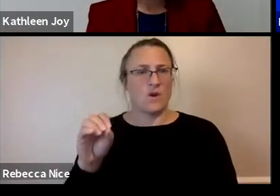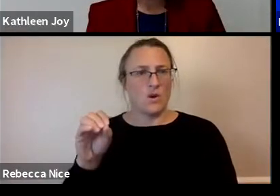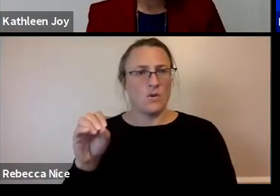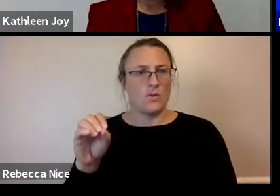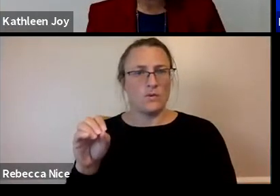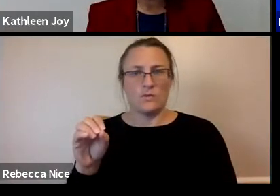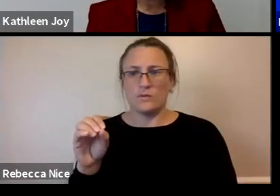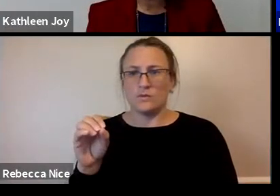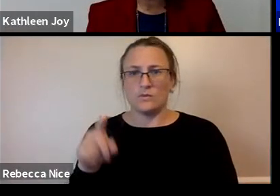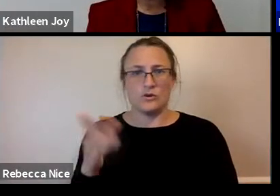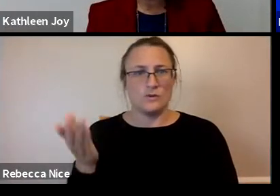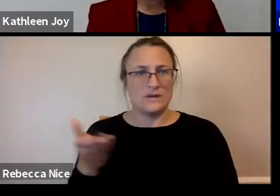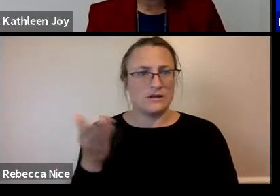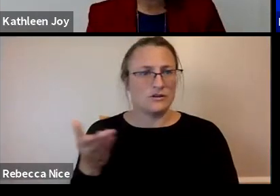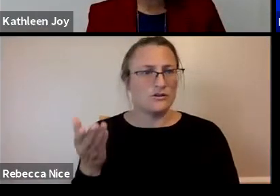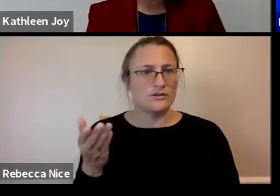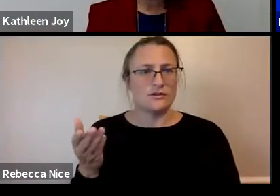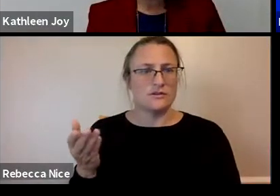are you there?